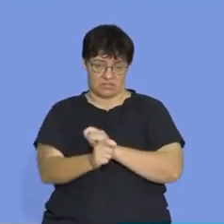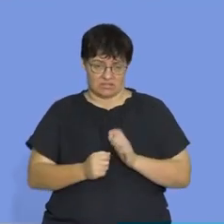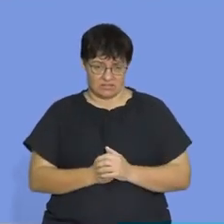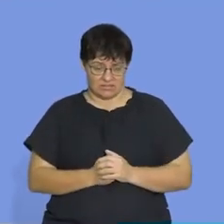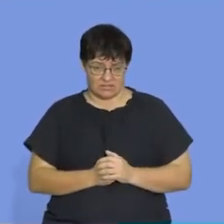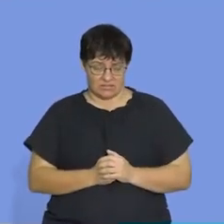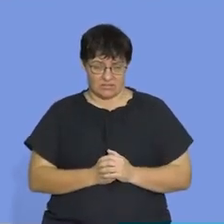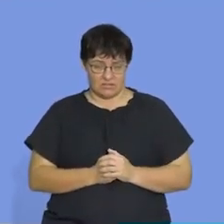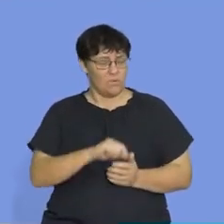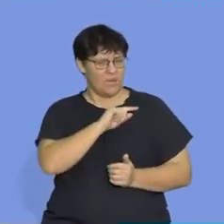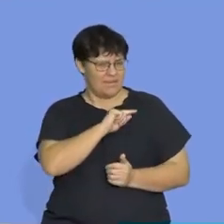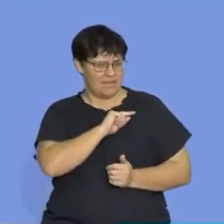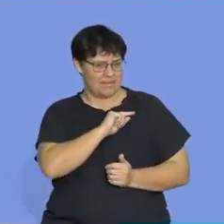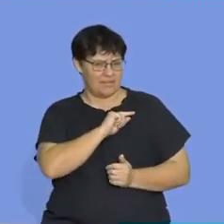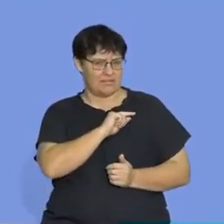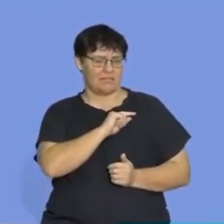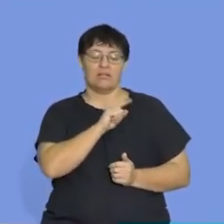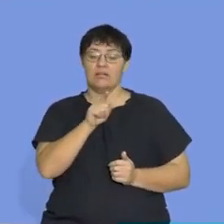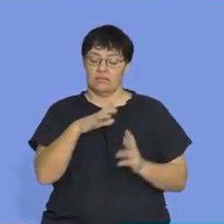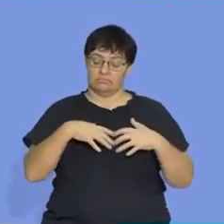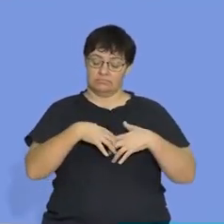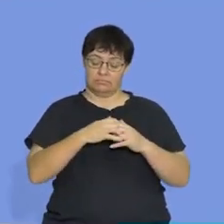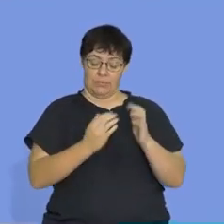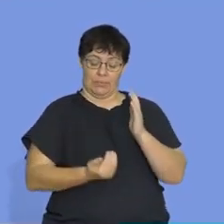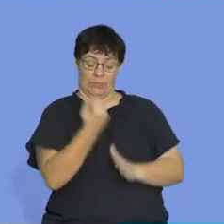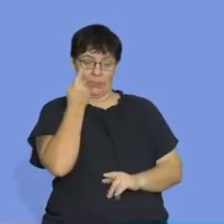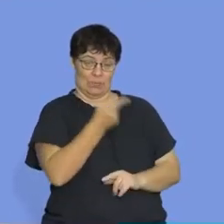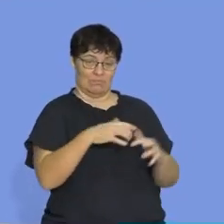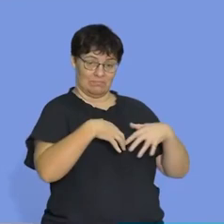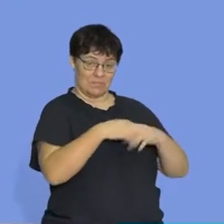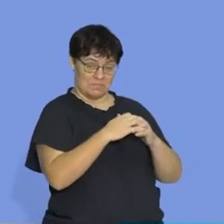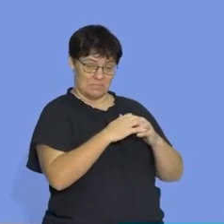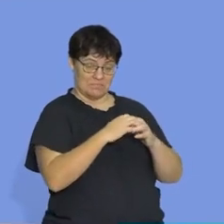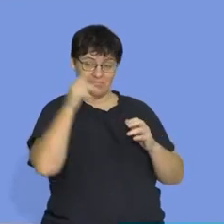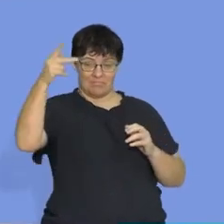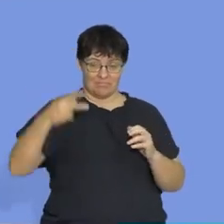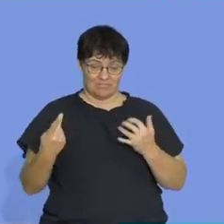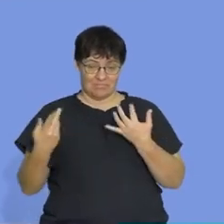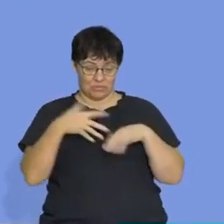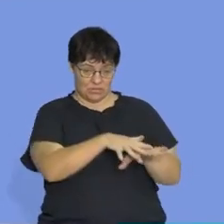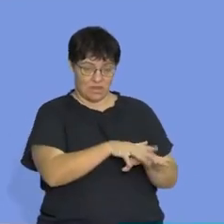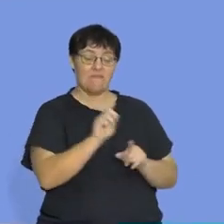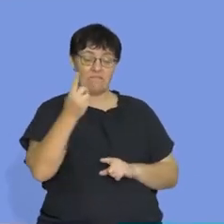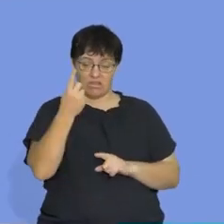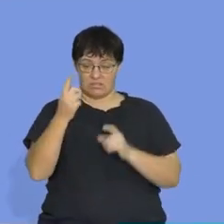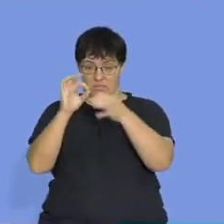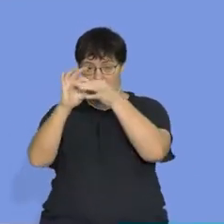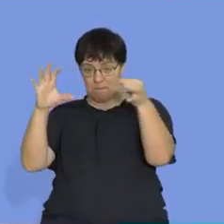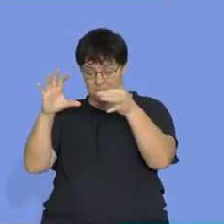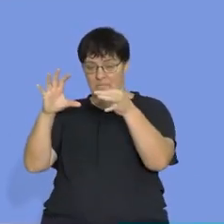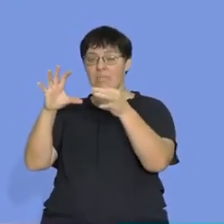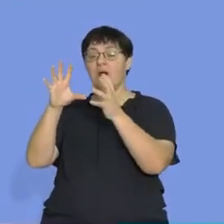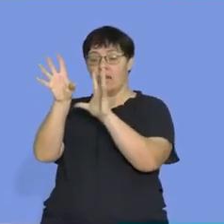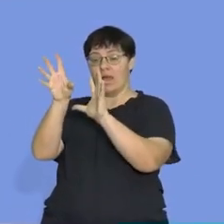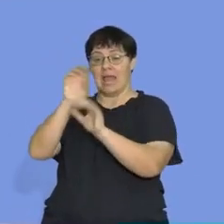because we are saying that for us to form new substances in a chemical change, energy must be absorbed, by the